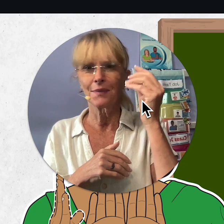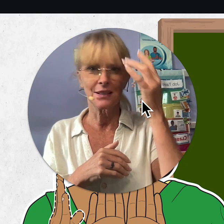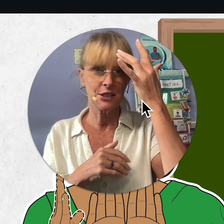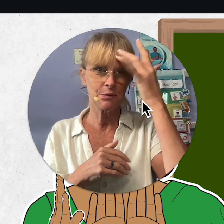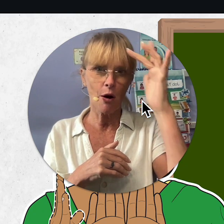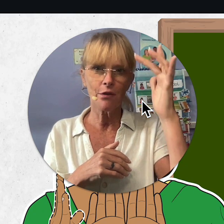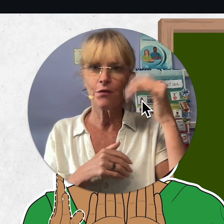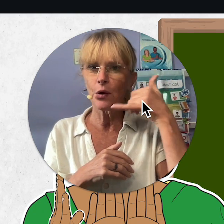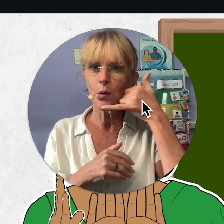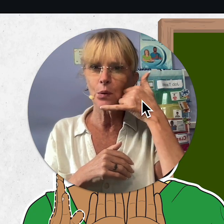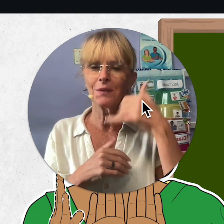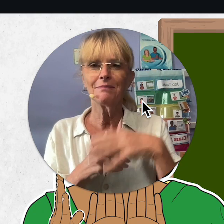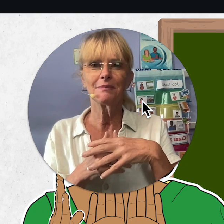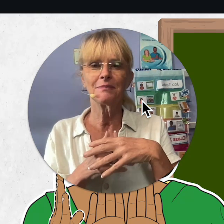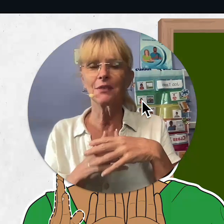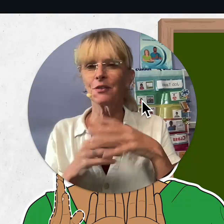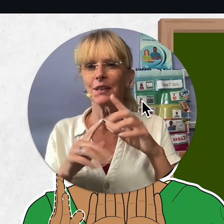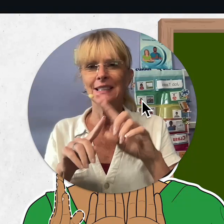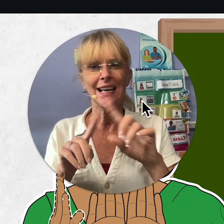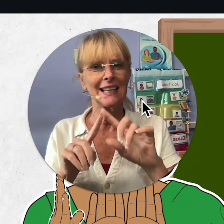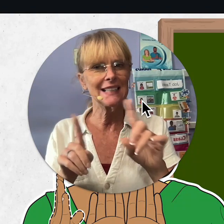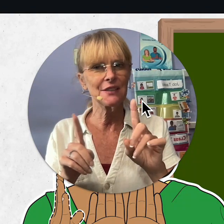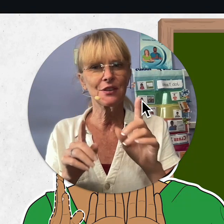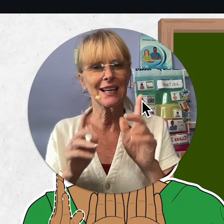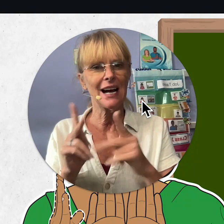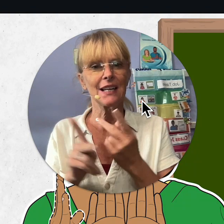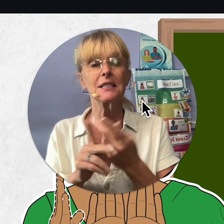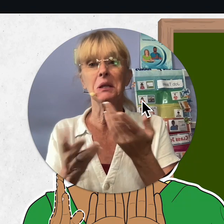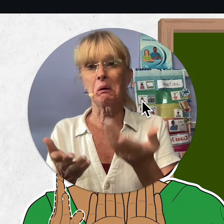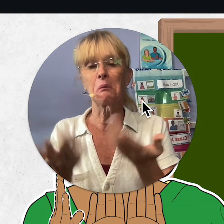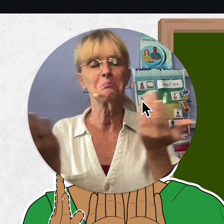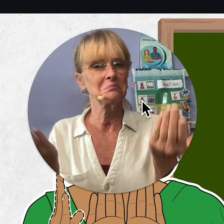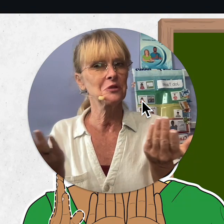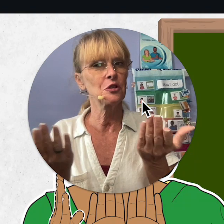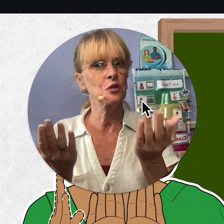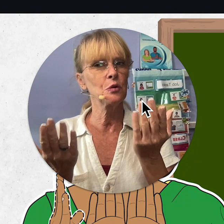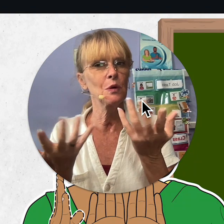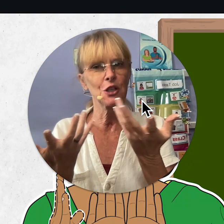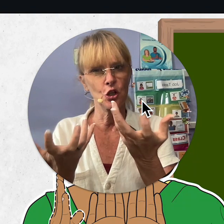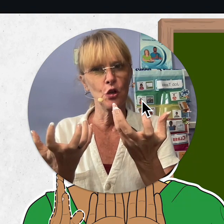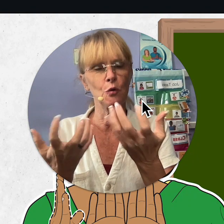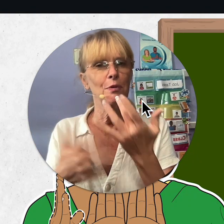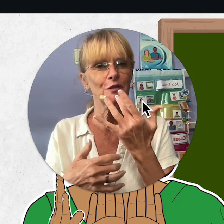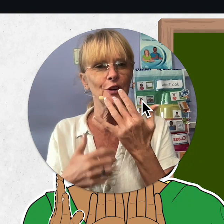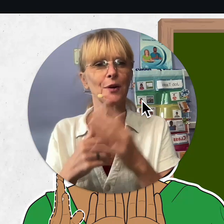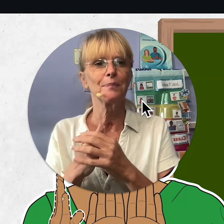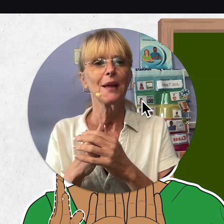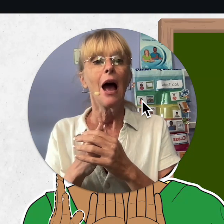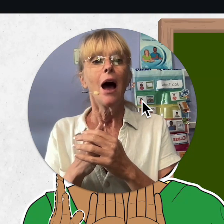a smartphone, different kinds. So do